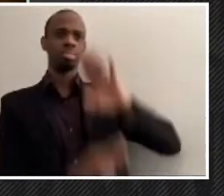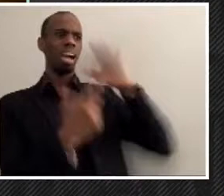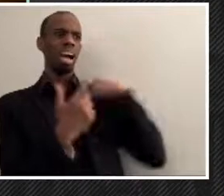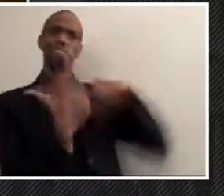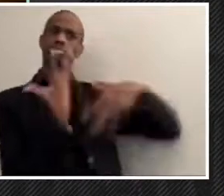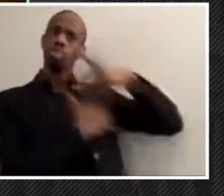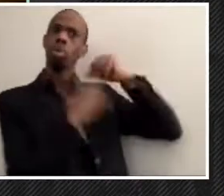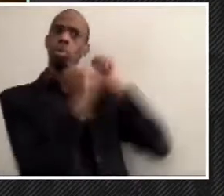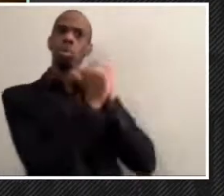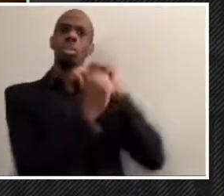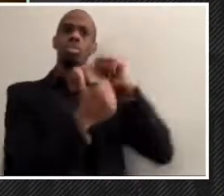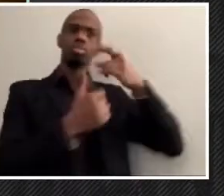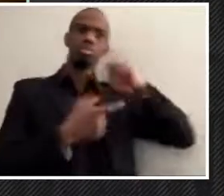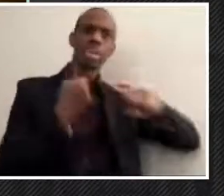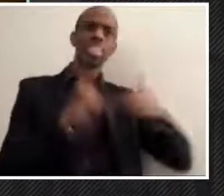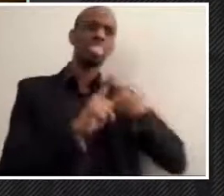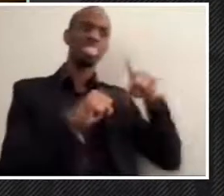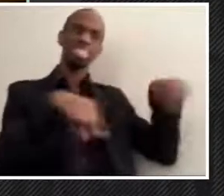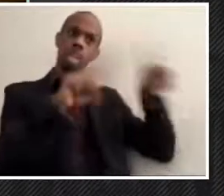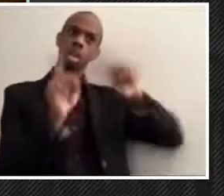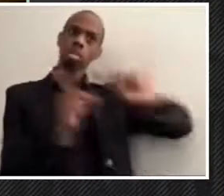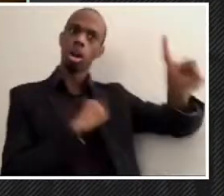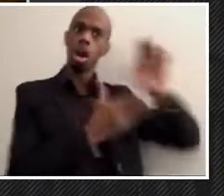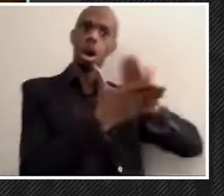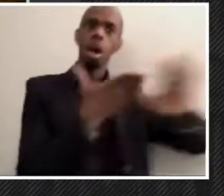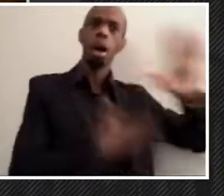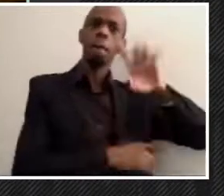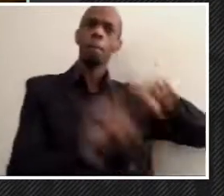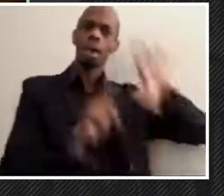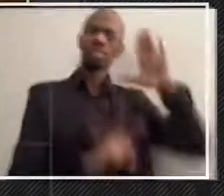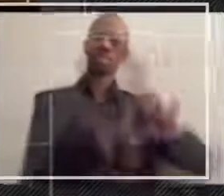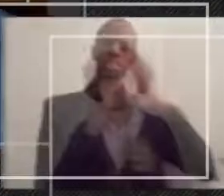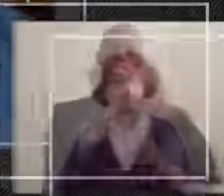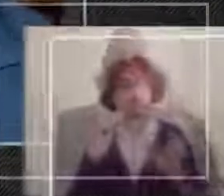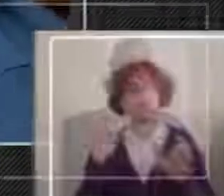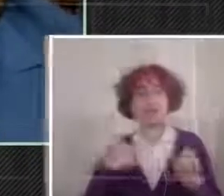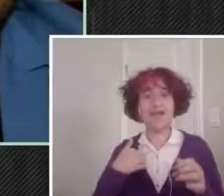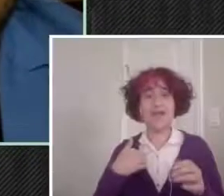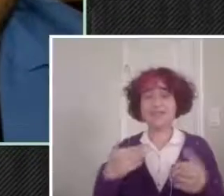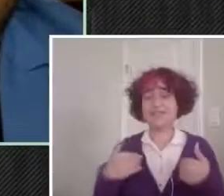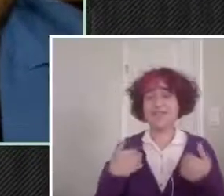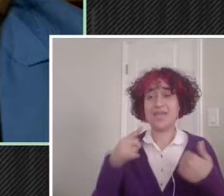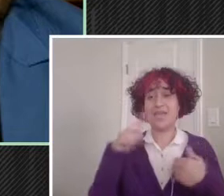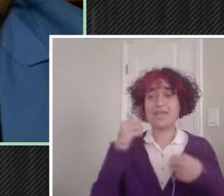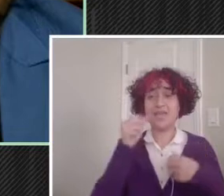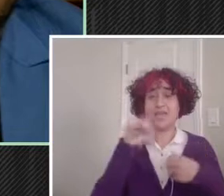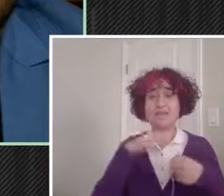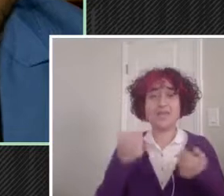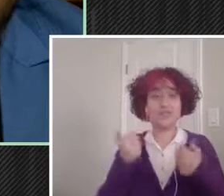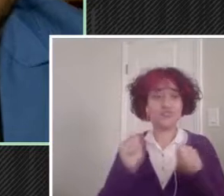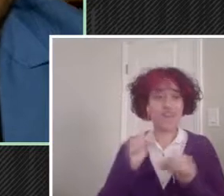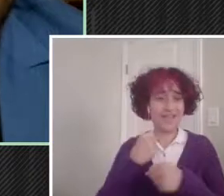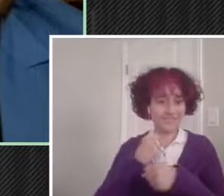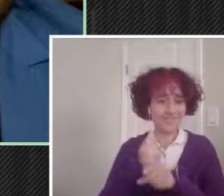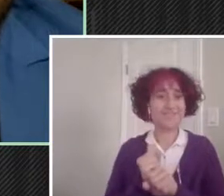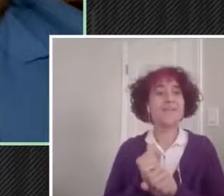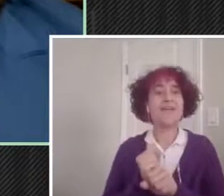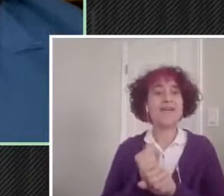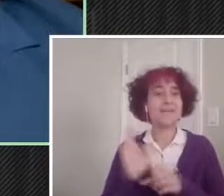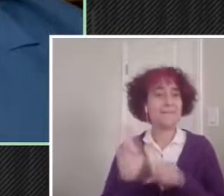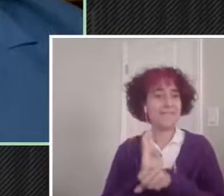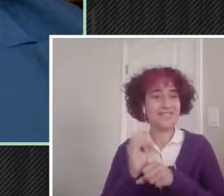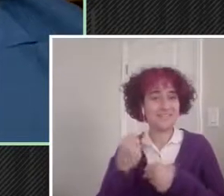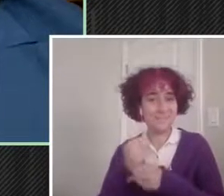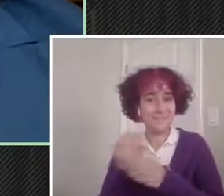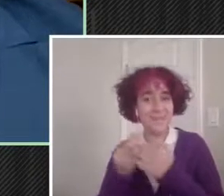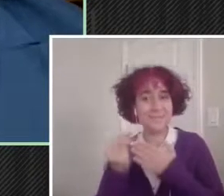as something that I was going to do. I was just a young Black man trying to be in business and make money. And when I got out in my community, I realized that,